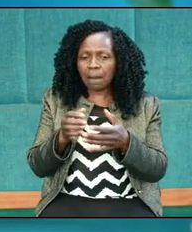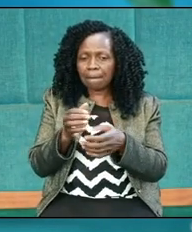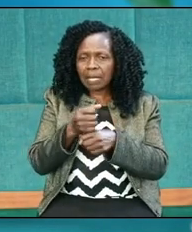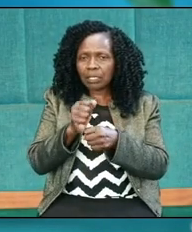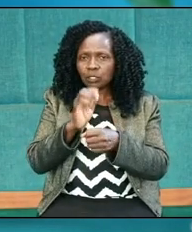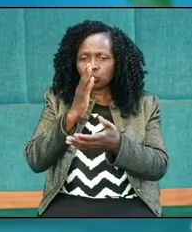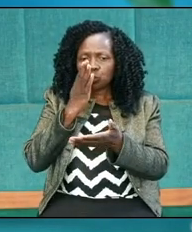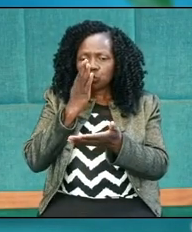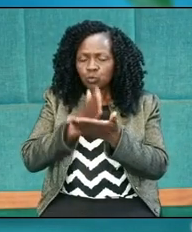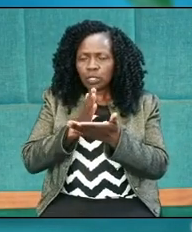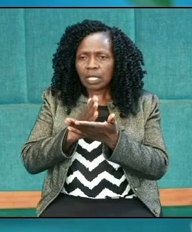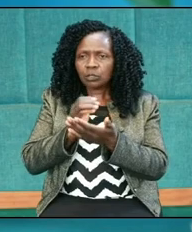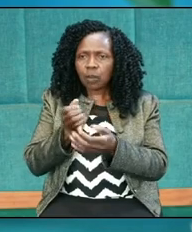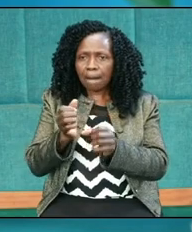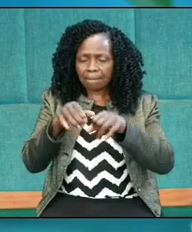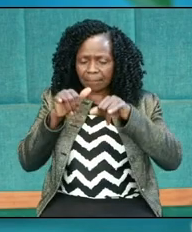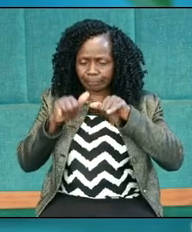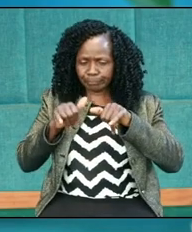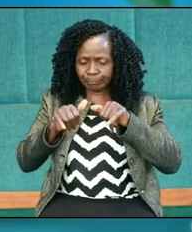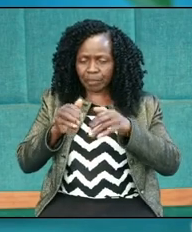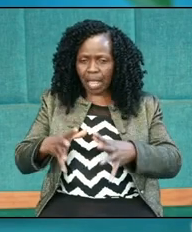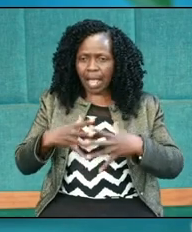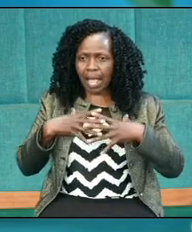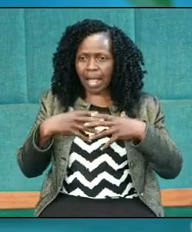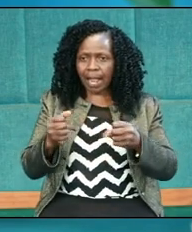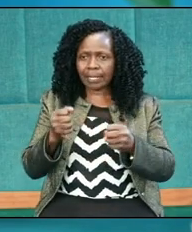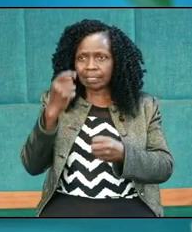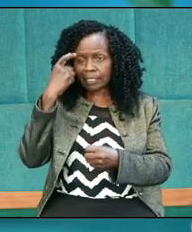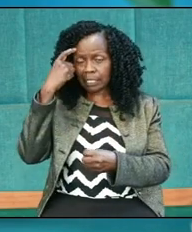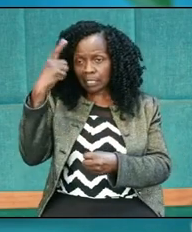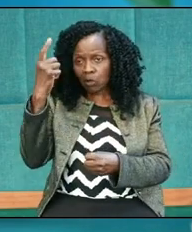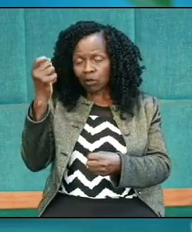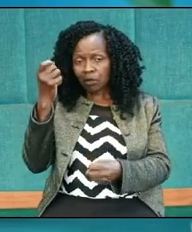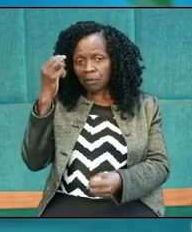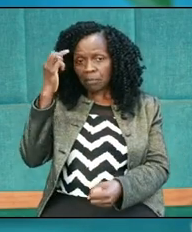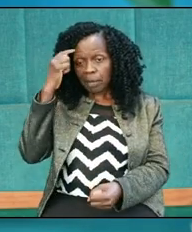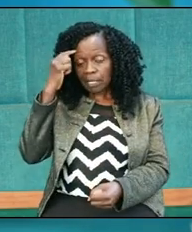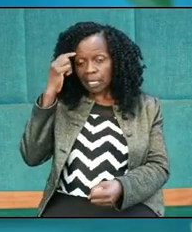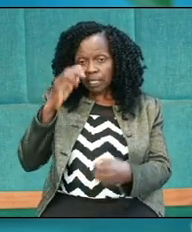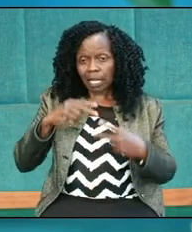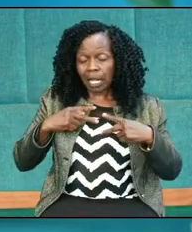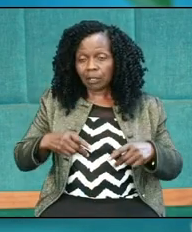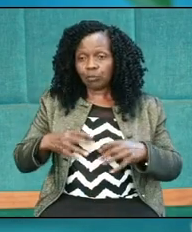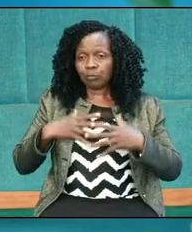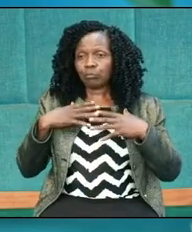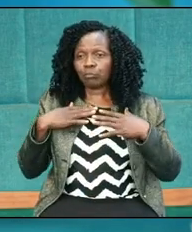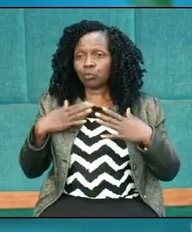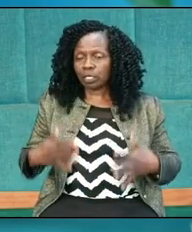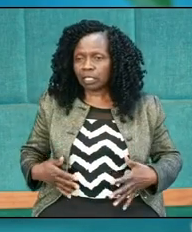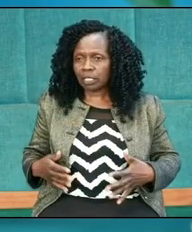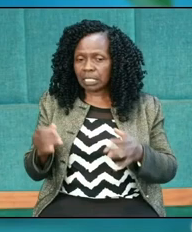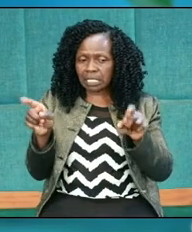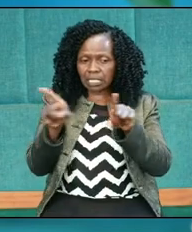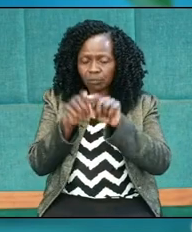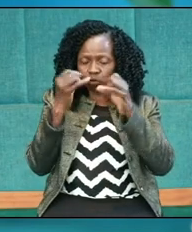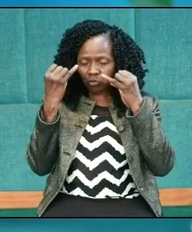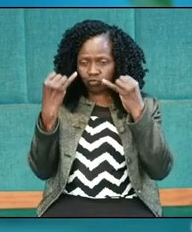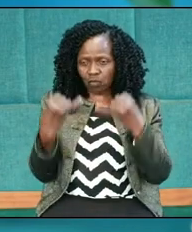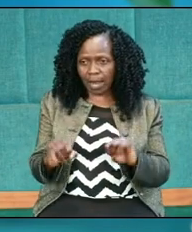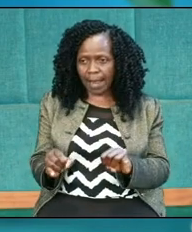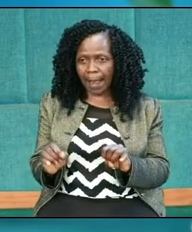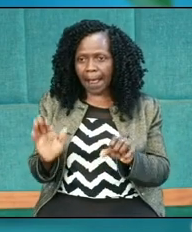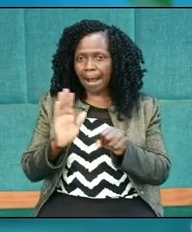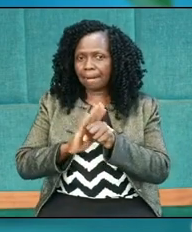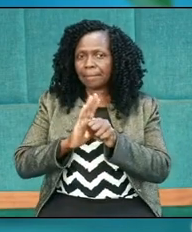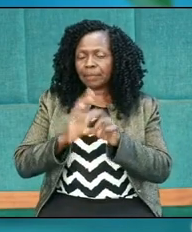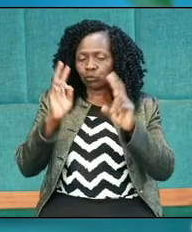that we maintain a health or a sound mind in a healthy body. As we try so much